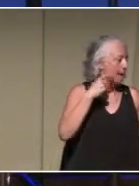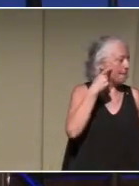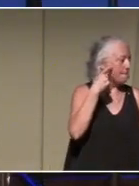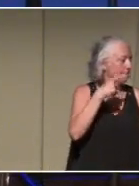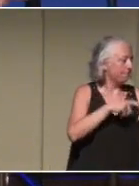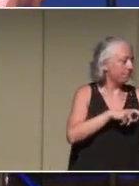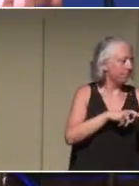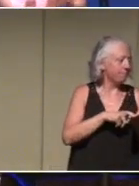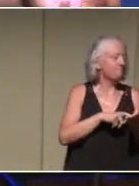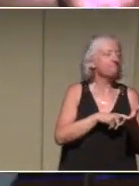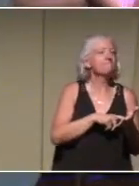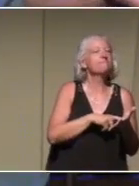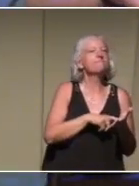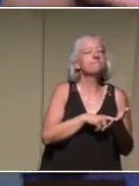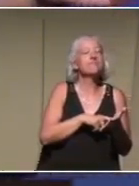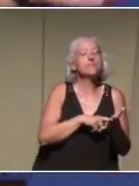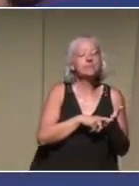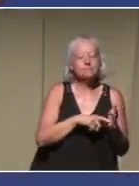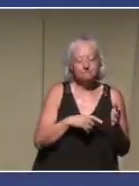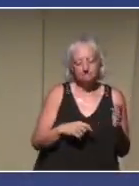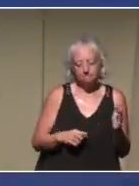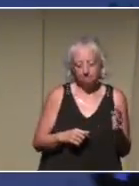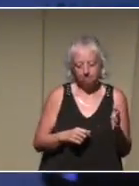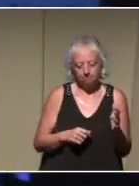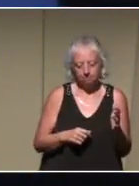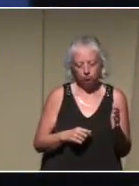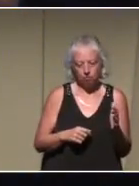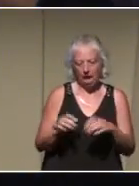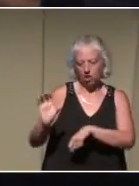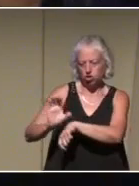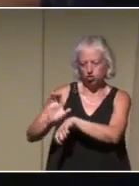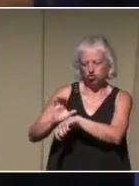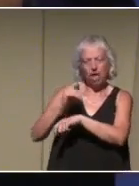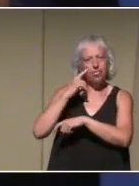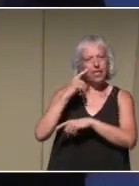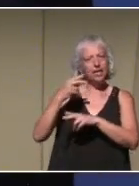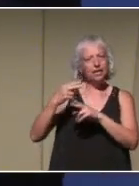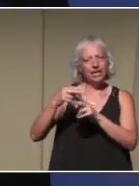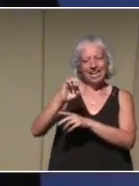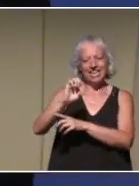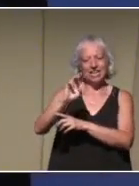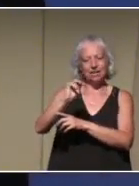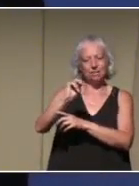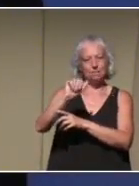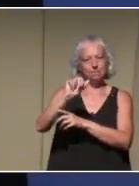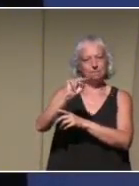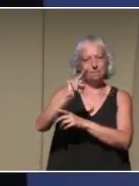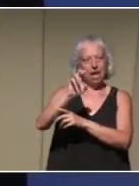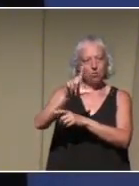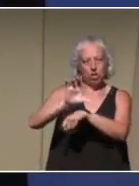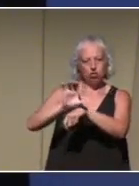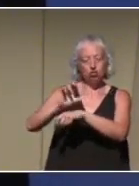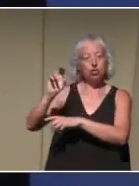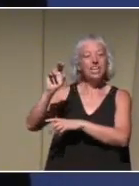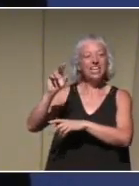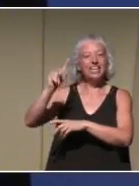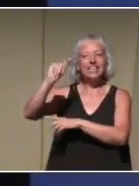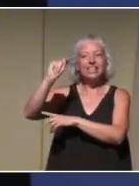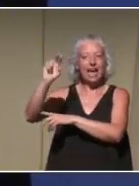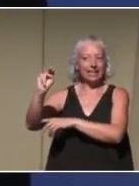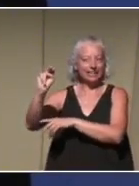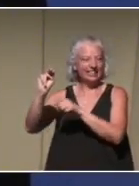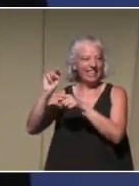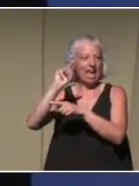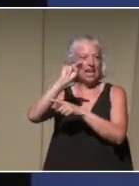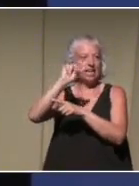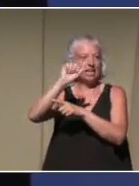something. This is how a church, I think it's called Emmanuel Church in Nashville, they start every worship service with these